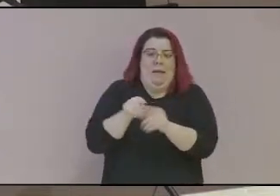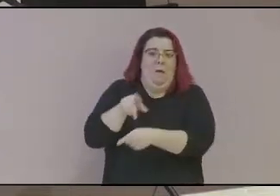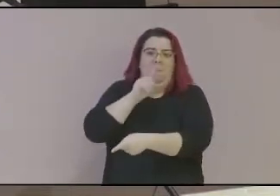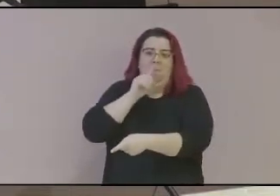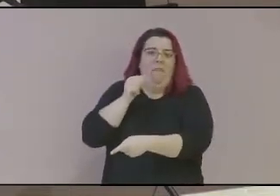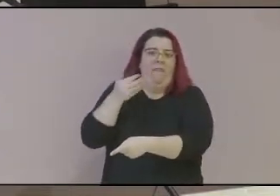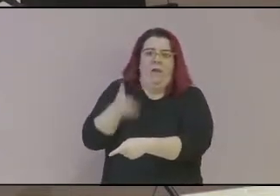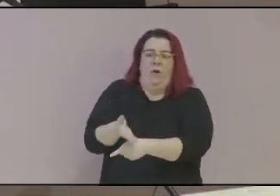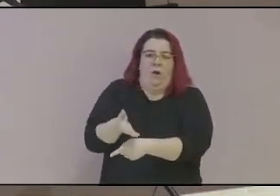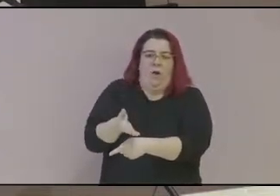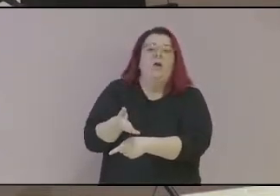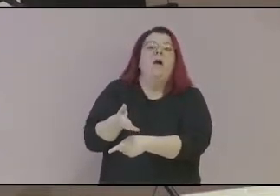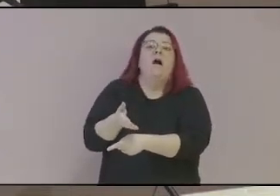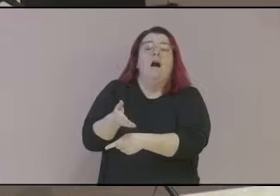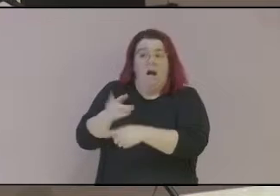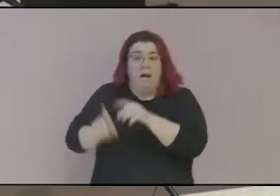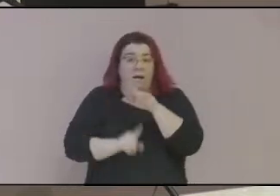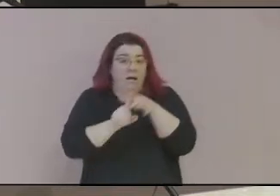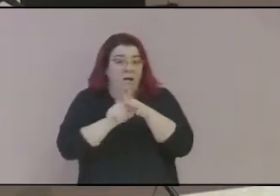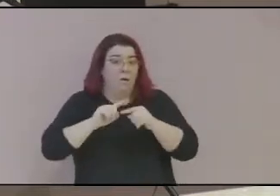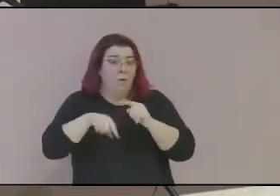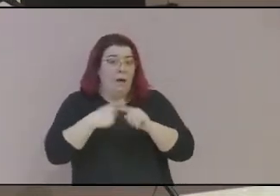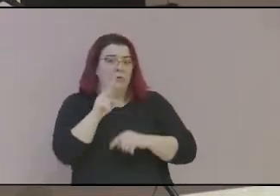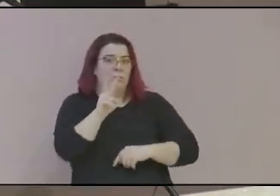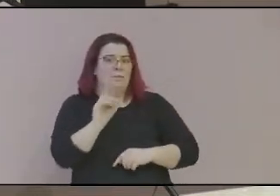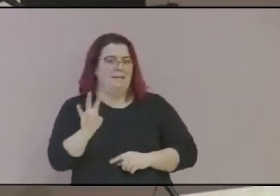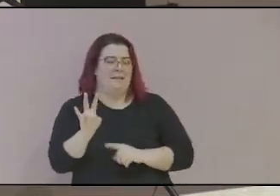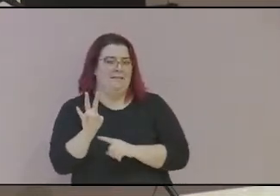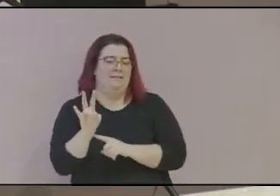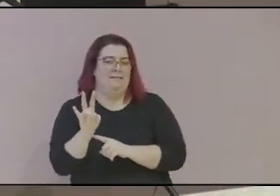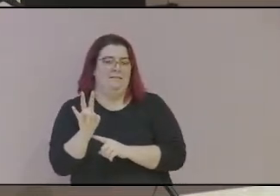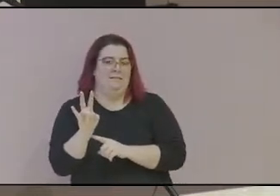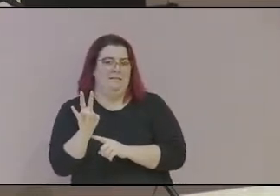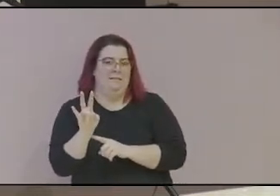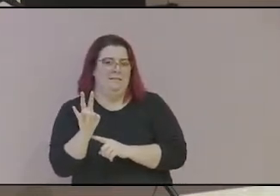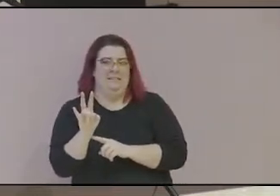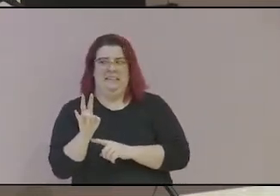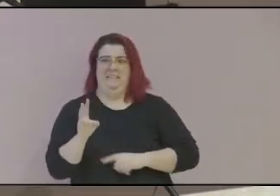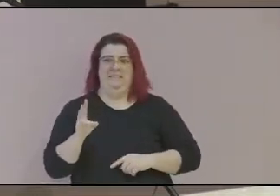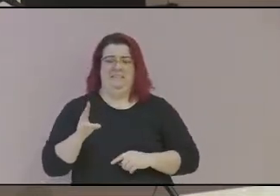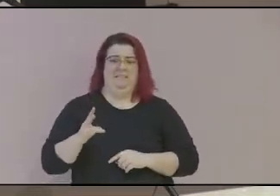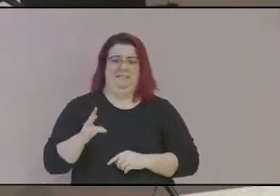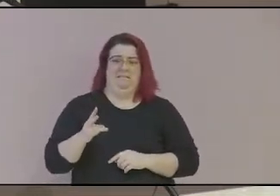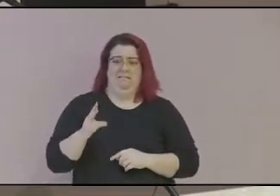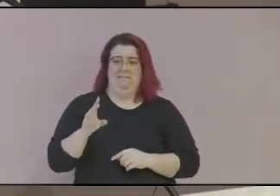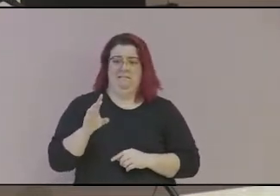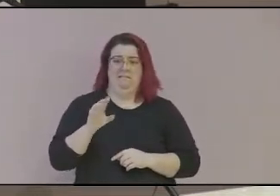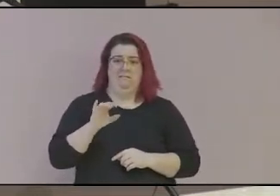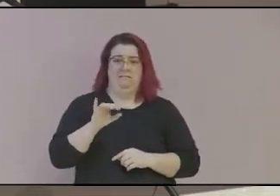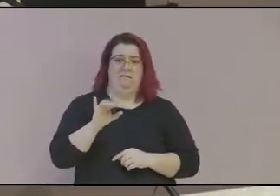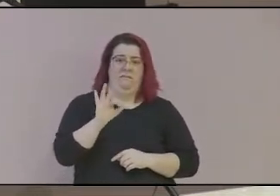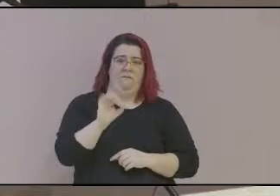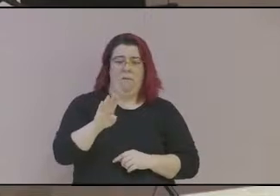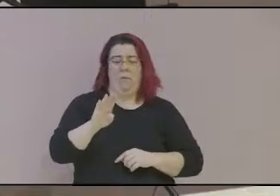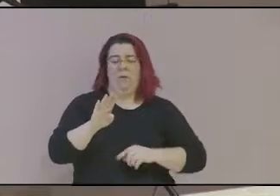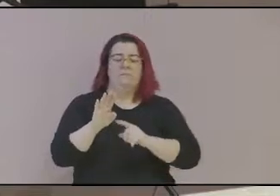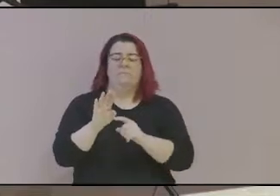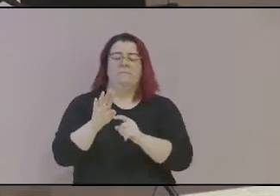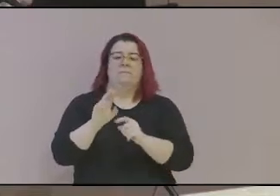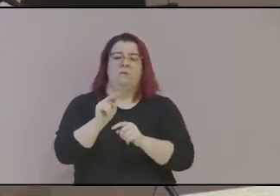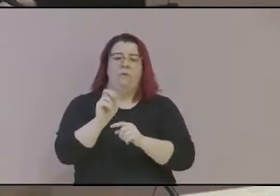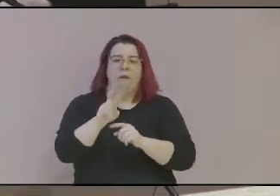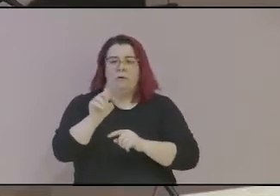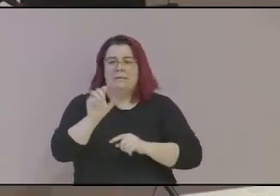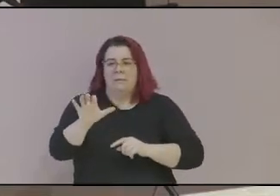of 2007. This is a version of something like tokenization, or even what's called crip washing, the use of